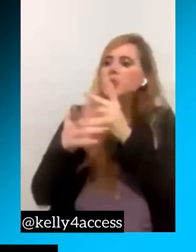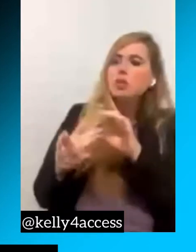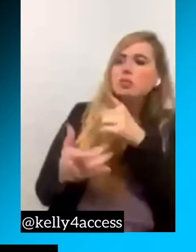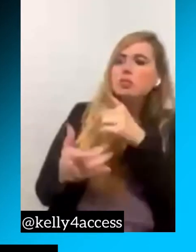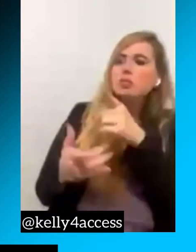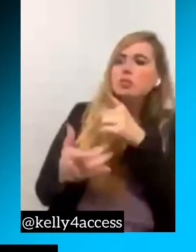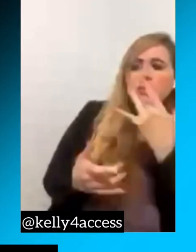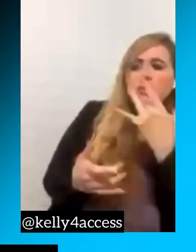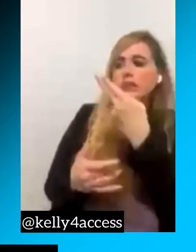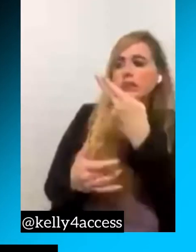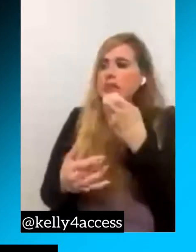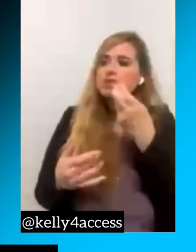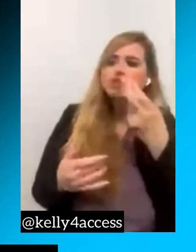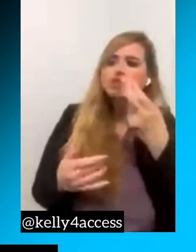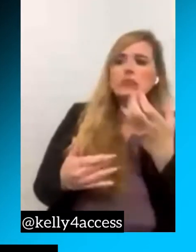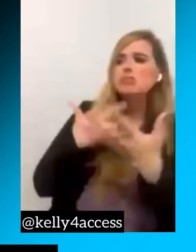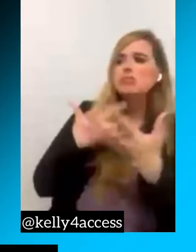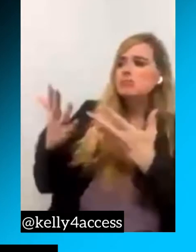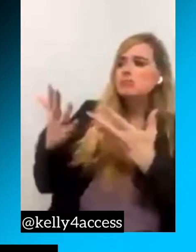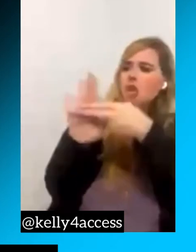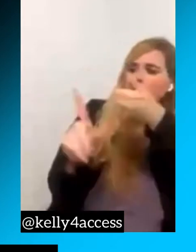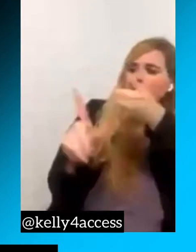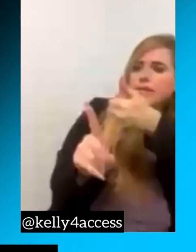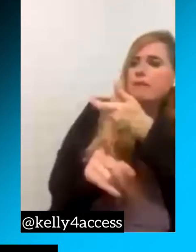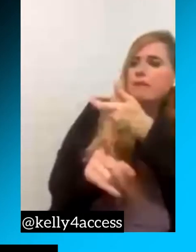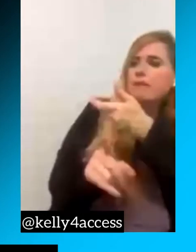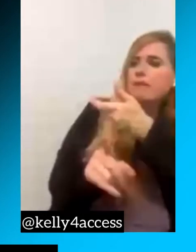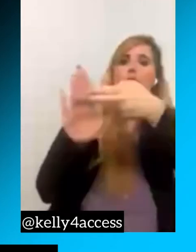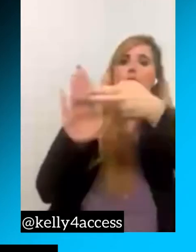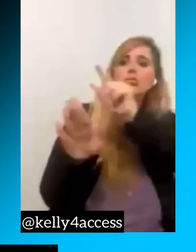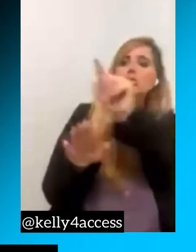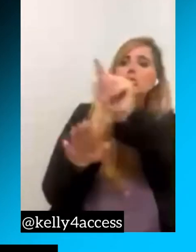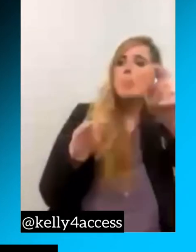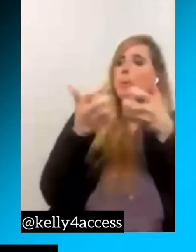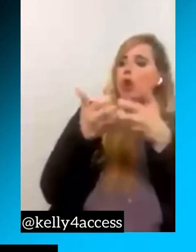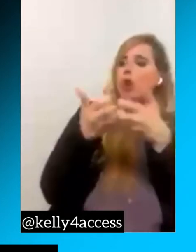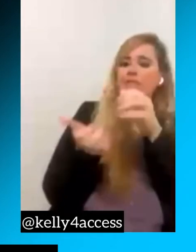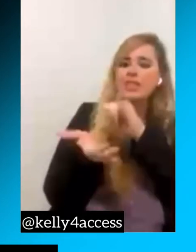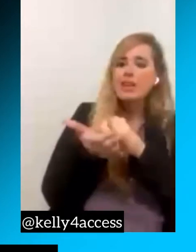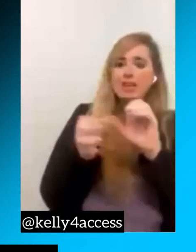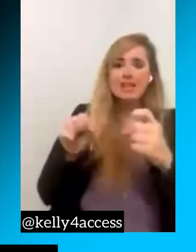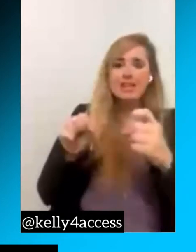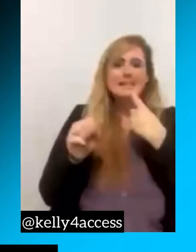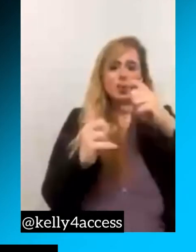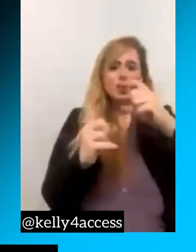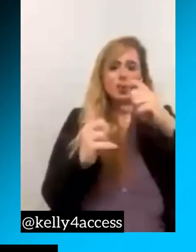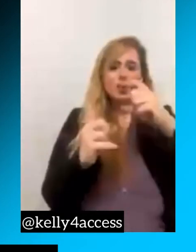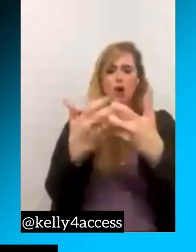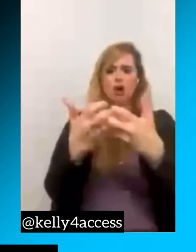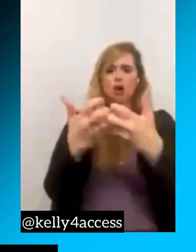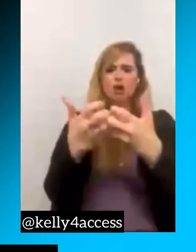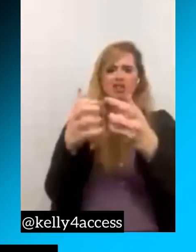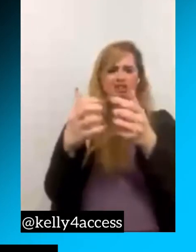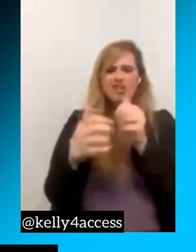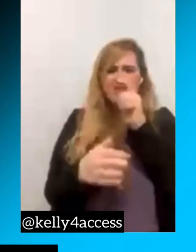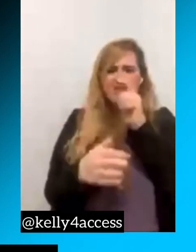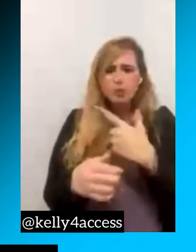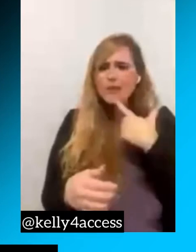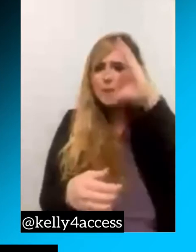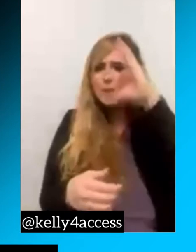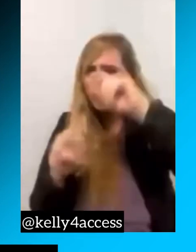identify with, what do you want to call your partners. You can also just say partner. You don't have to say boyfriend, girlfriend, spouse. You can just say